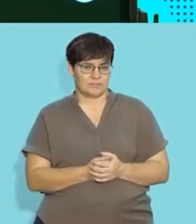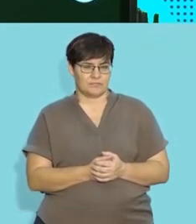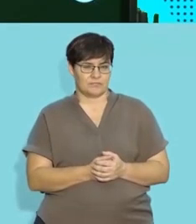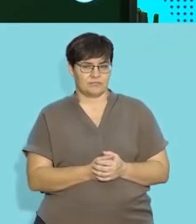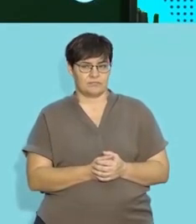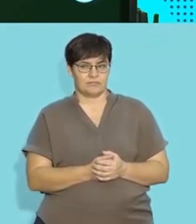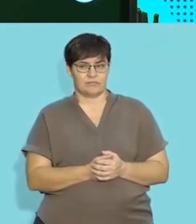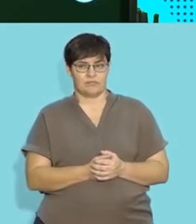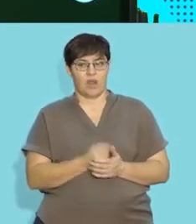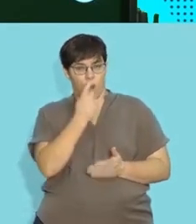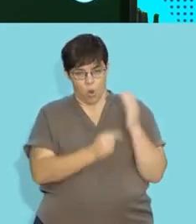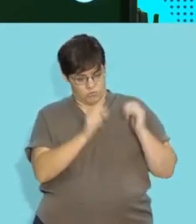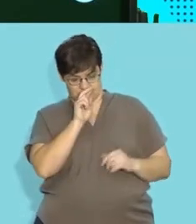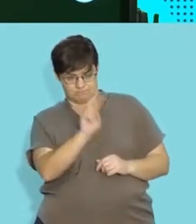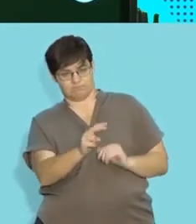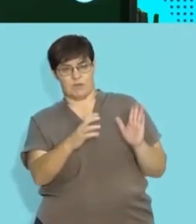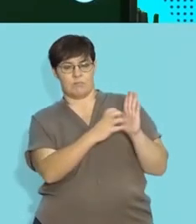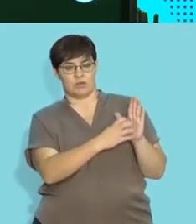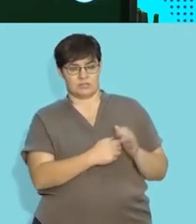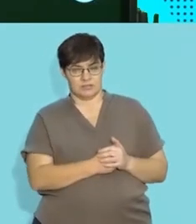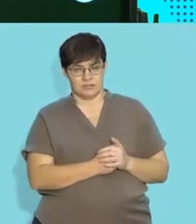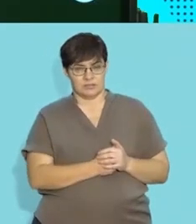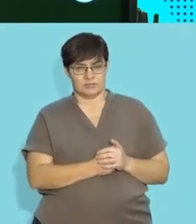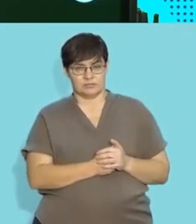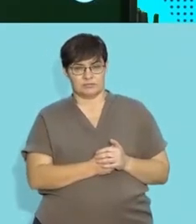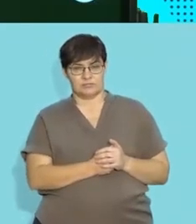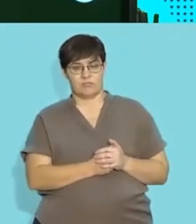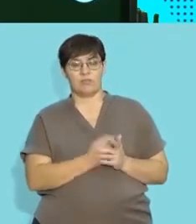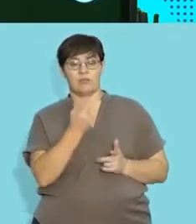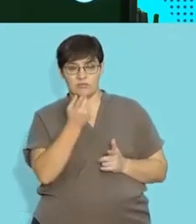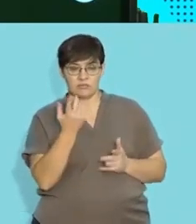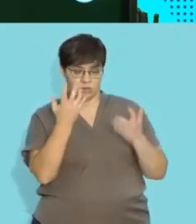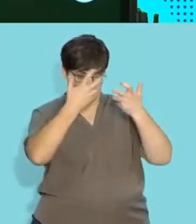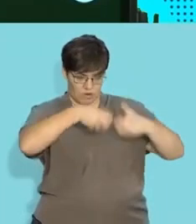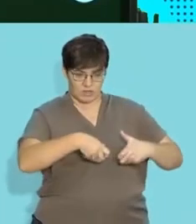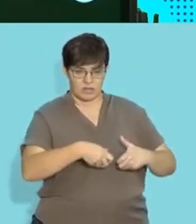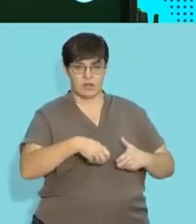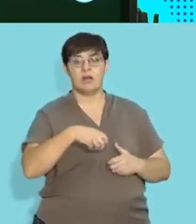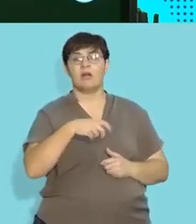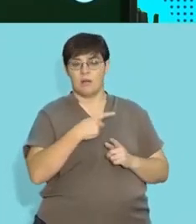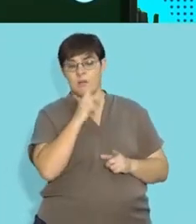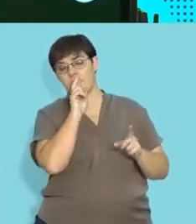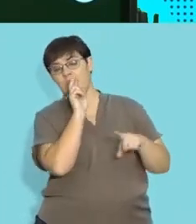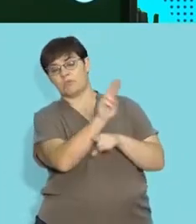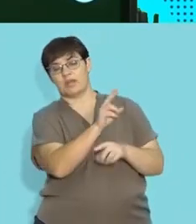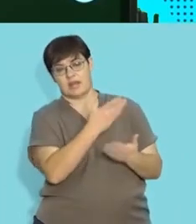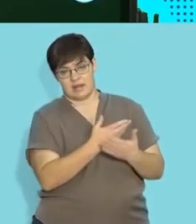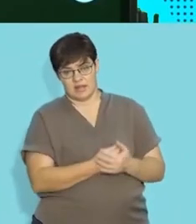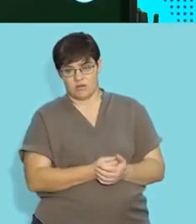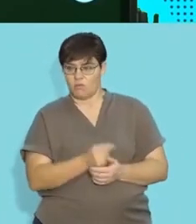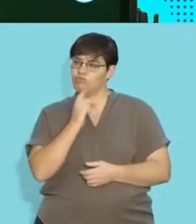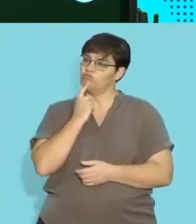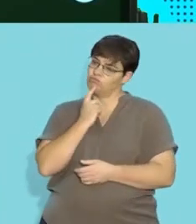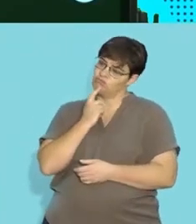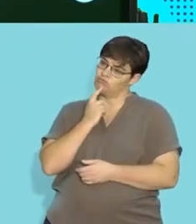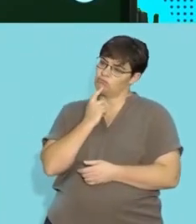By looking at the scatter plot, I can tell what? The correlation coefficient. I can predict it or not, or just looking at this, if